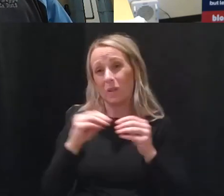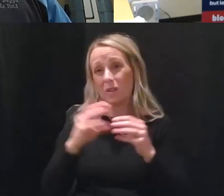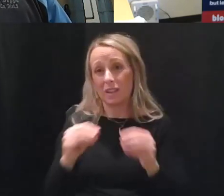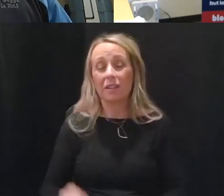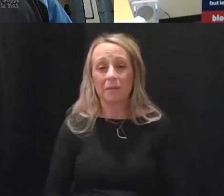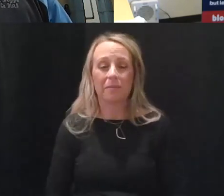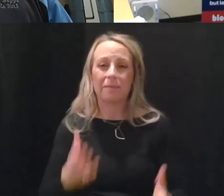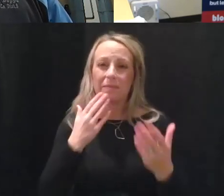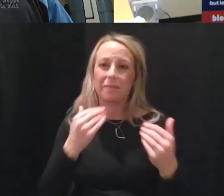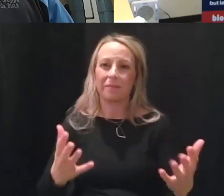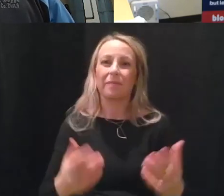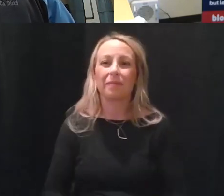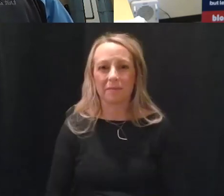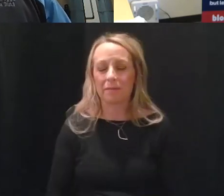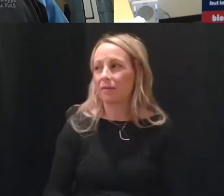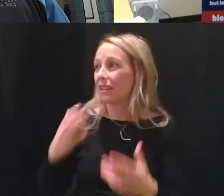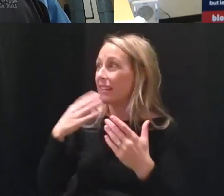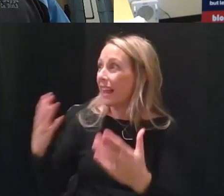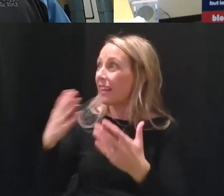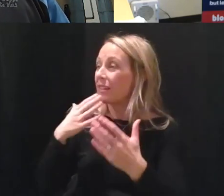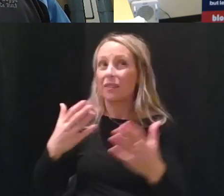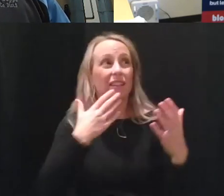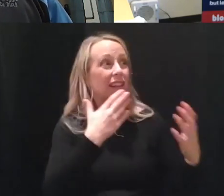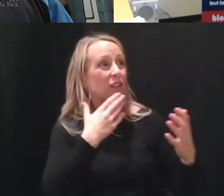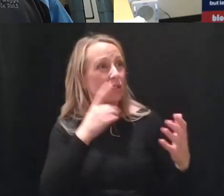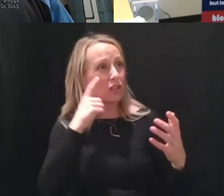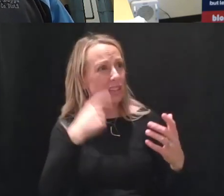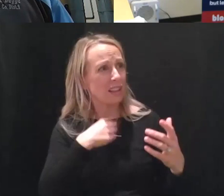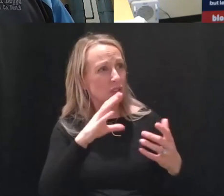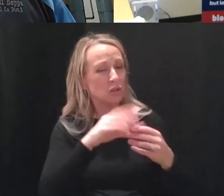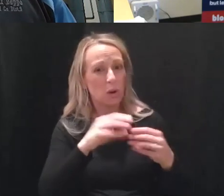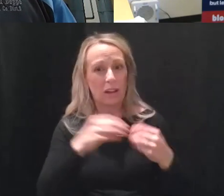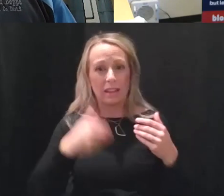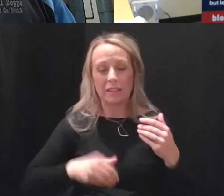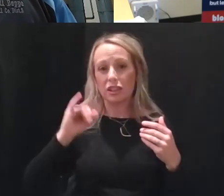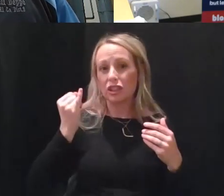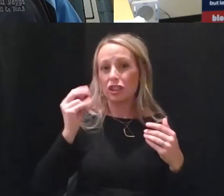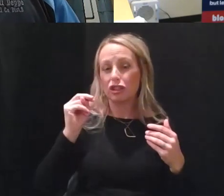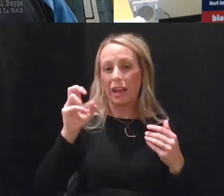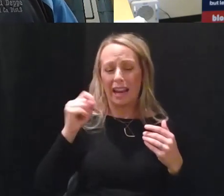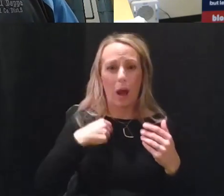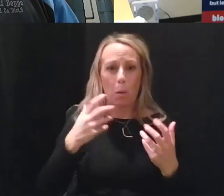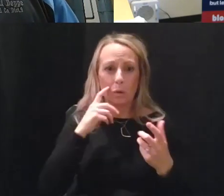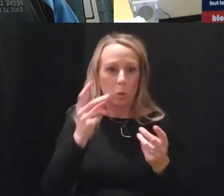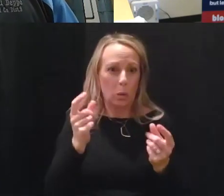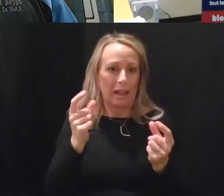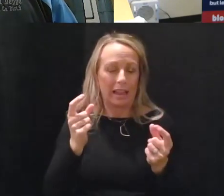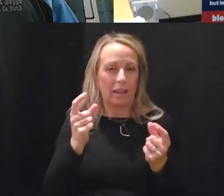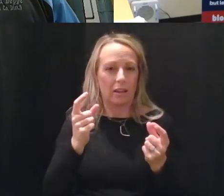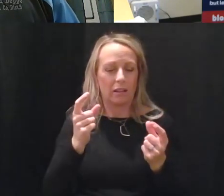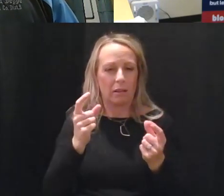Thank you. Thank you so much. Thanks for telling your story, Jeff. This is Janet. I wanted to quickly just have you